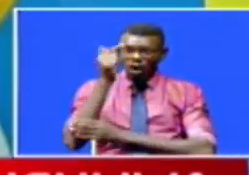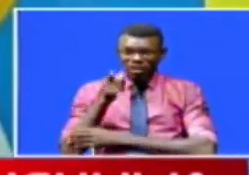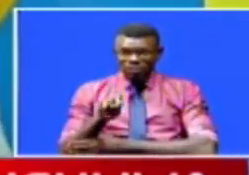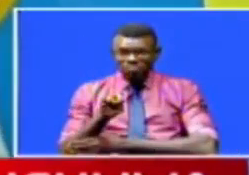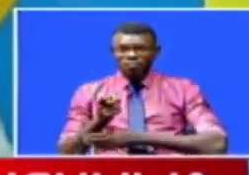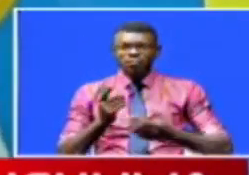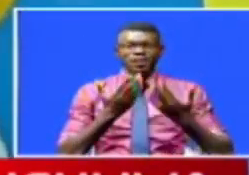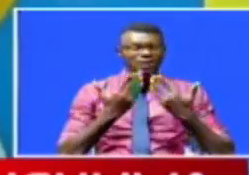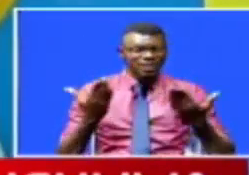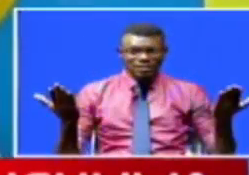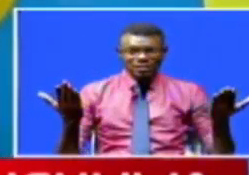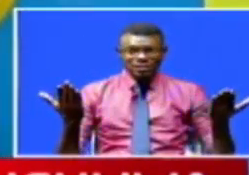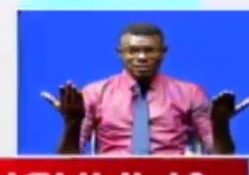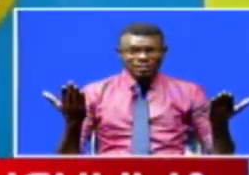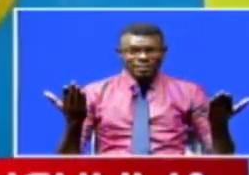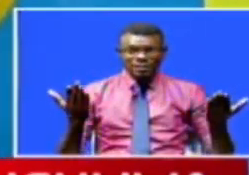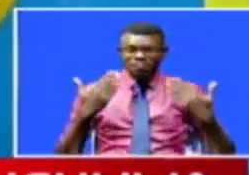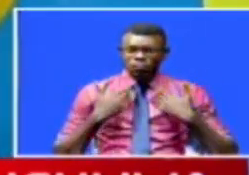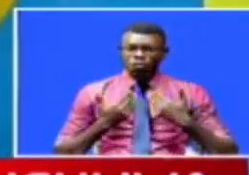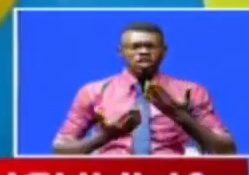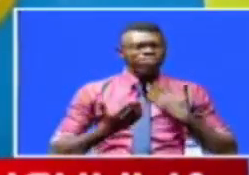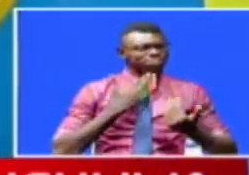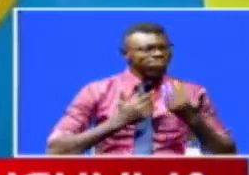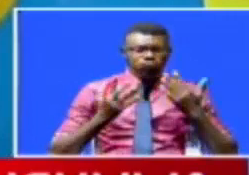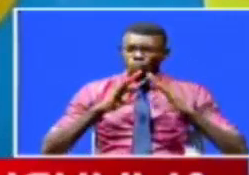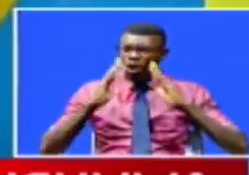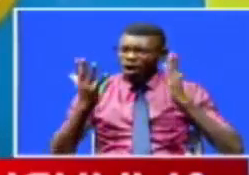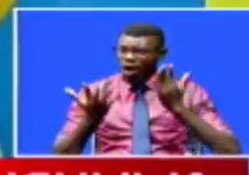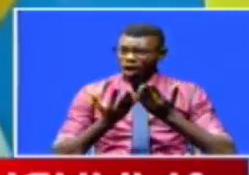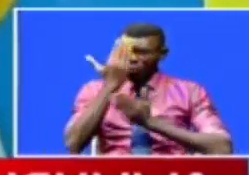these are commodities highly in demand all over the world, because